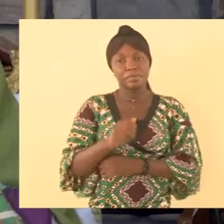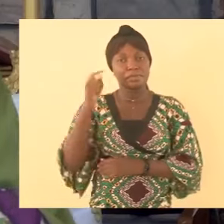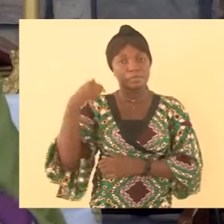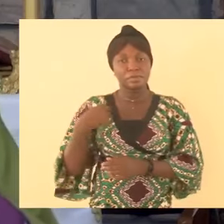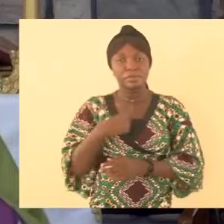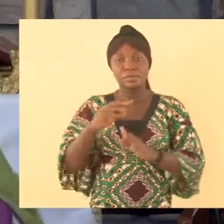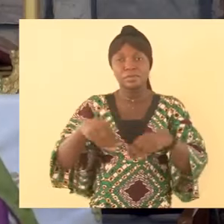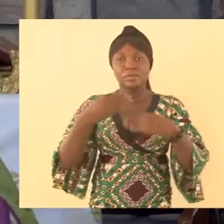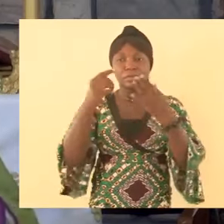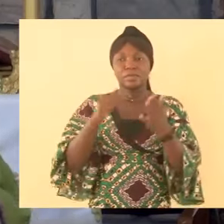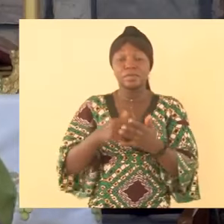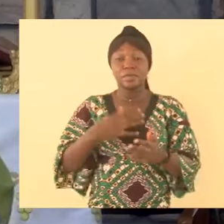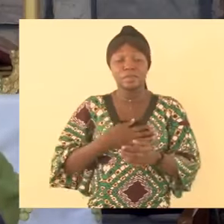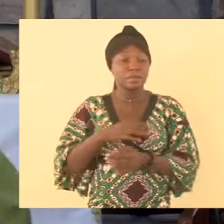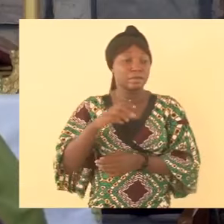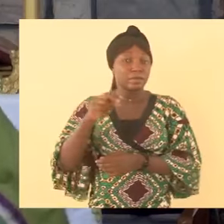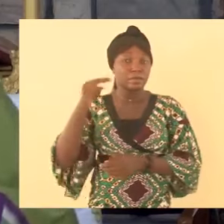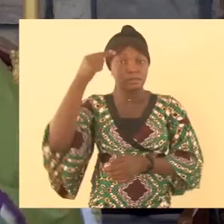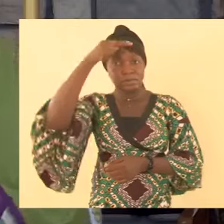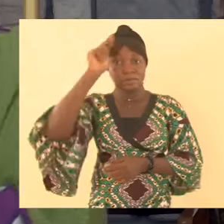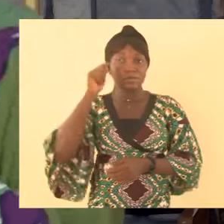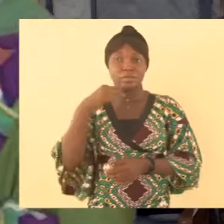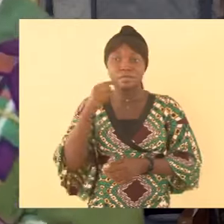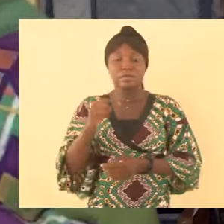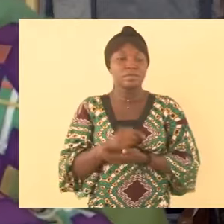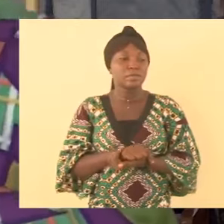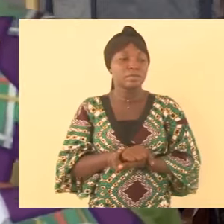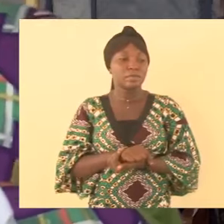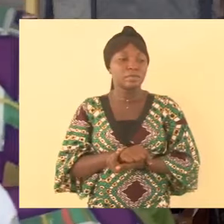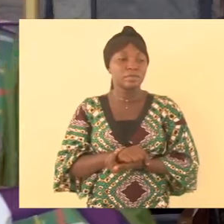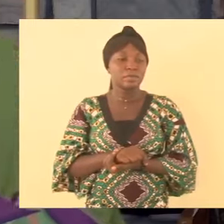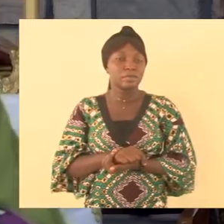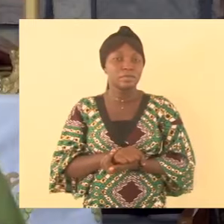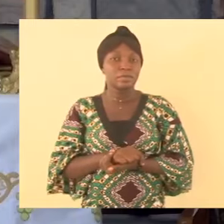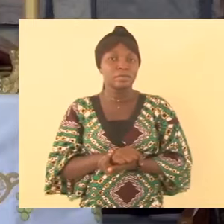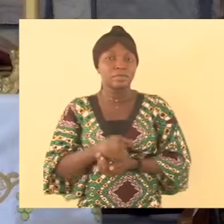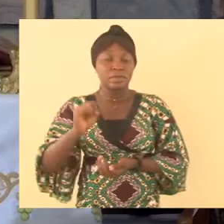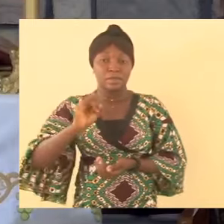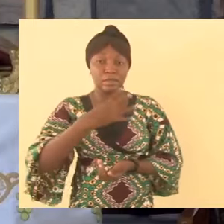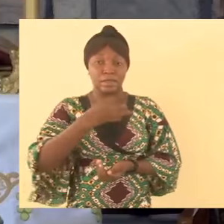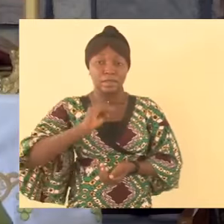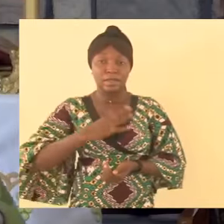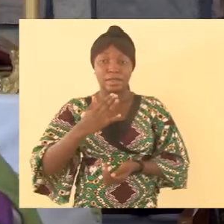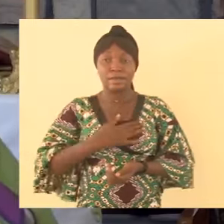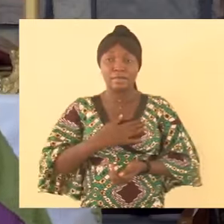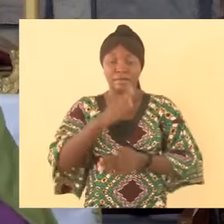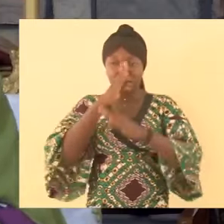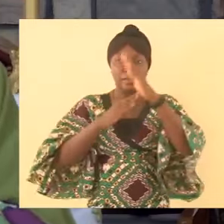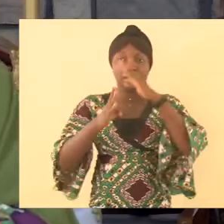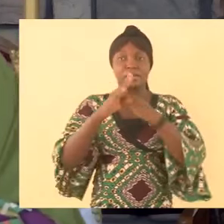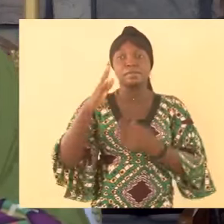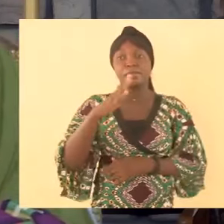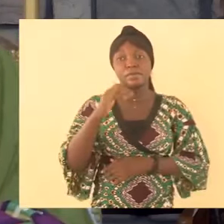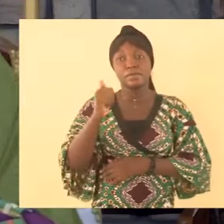that we donate this. My humble self. I mean, these are not evidences of humility. But he will still say, I and